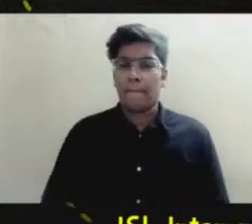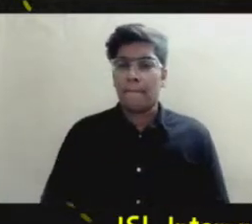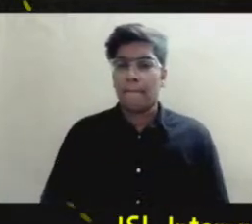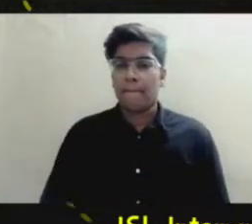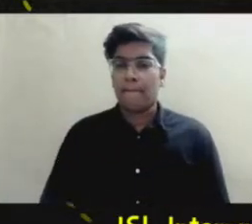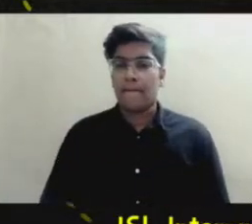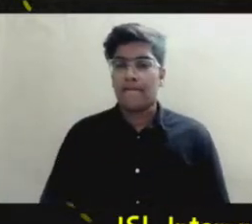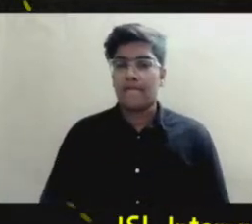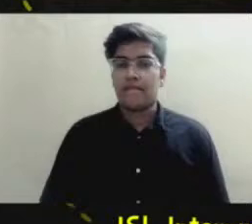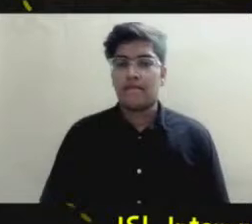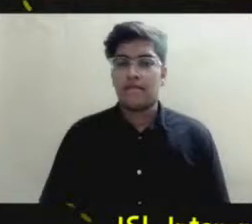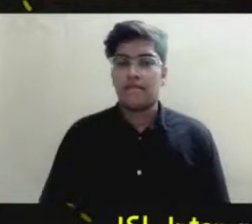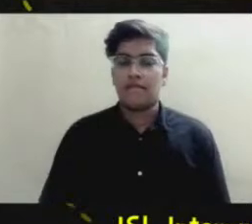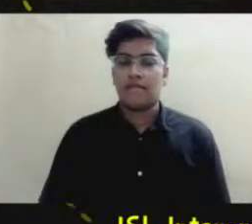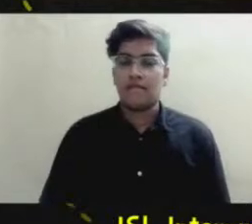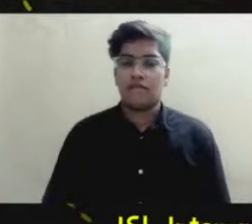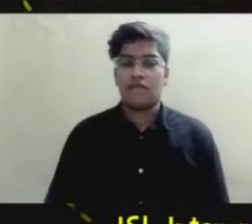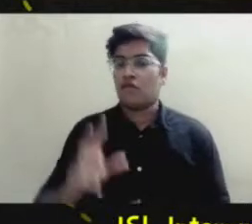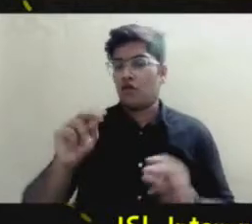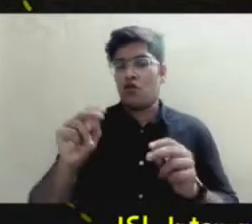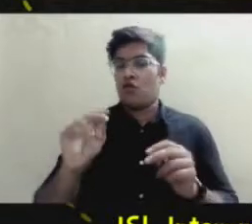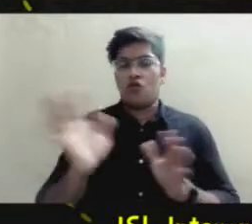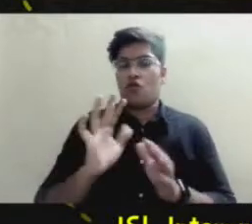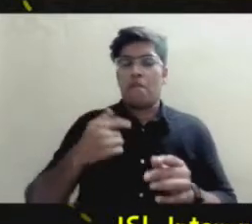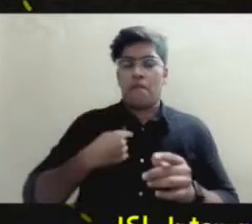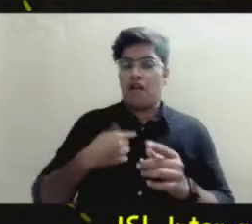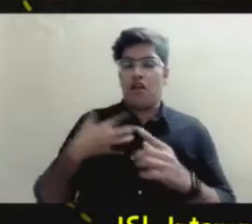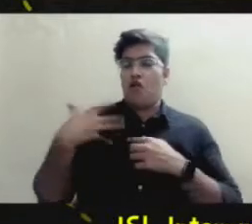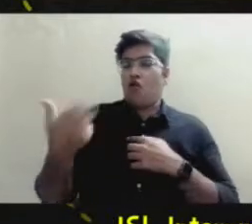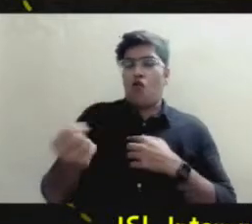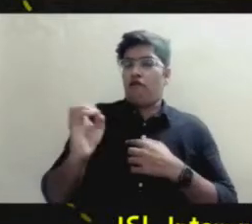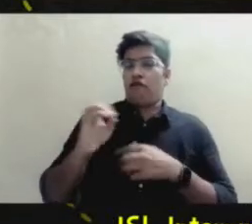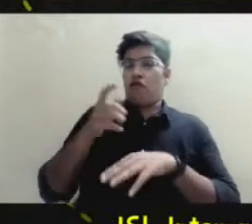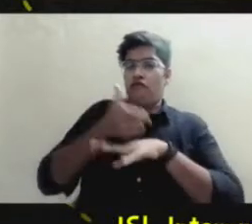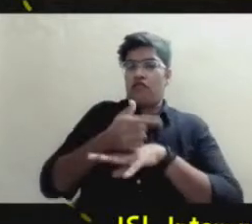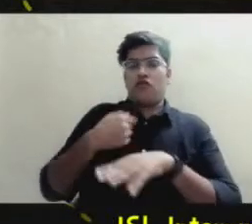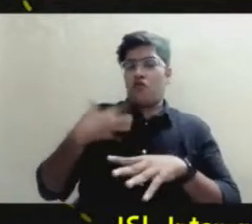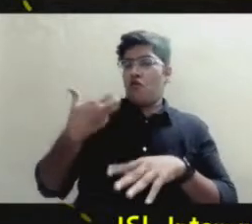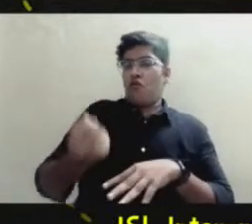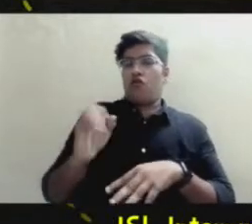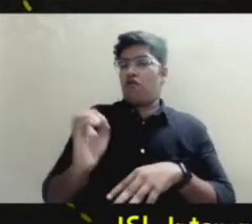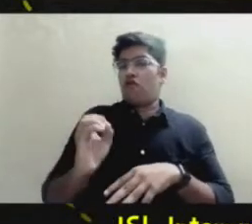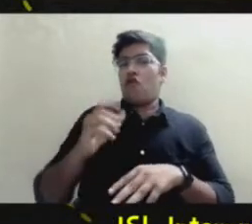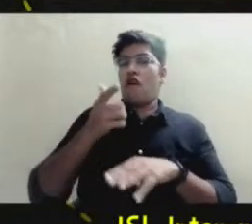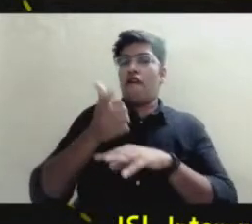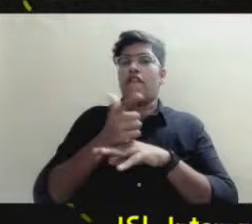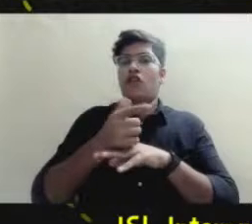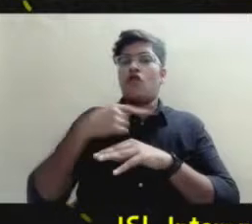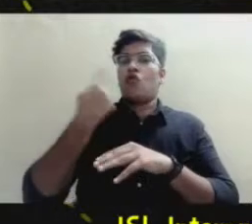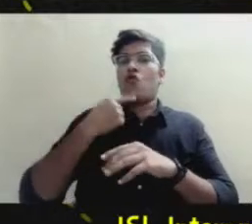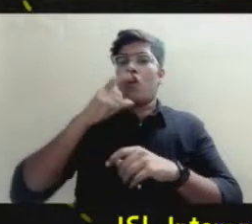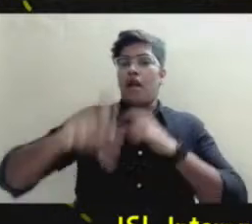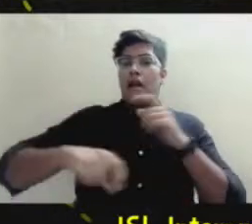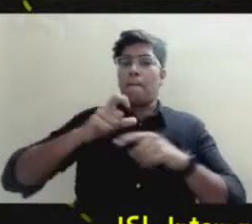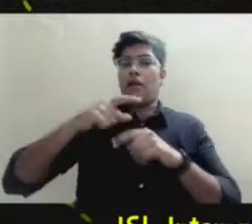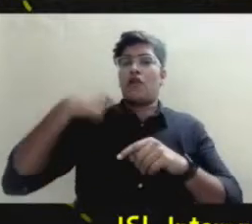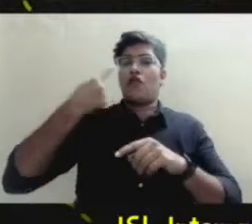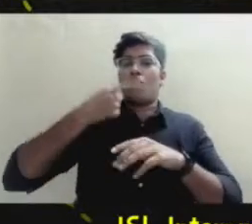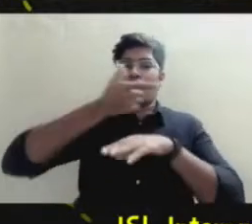in it, she said. No. I have no hold over the video. The video is put out either by the company that